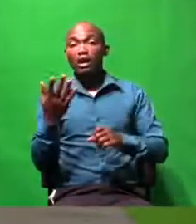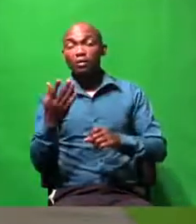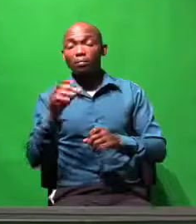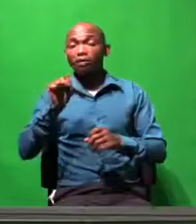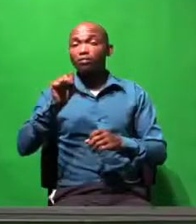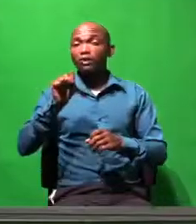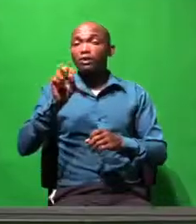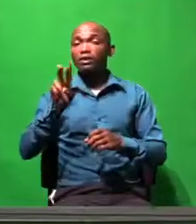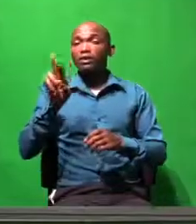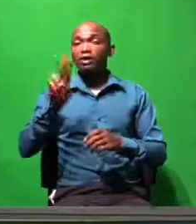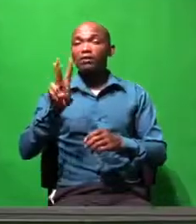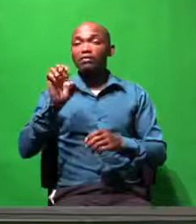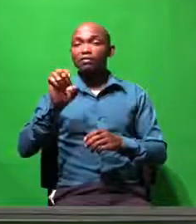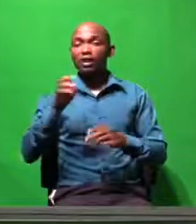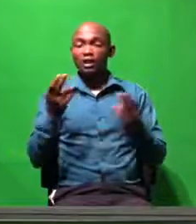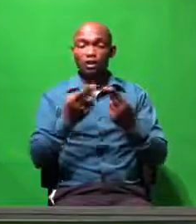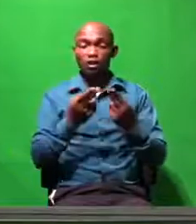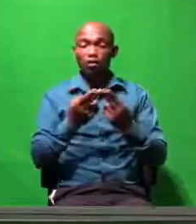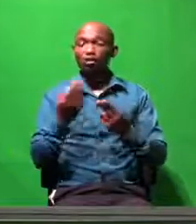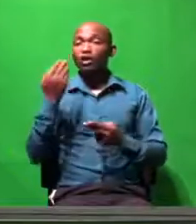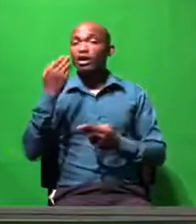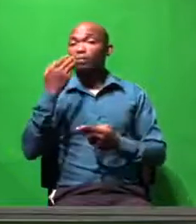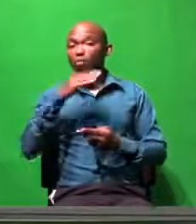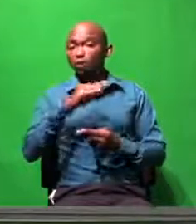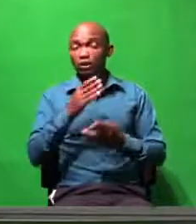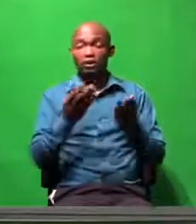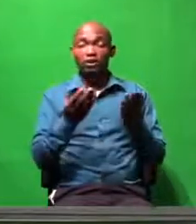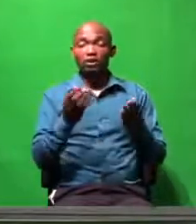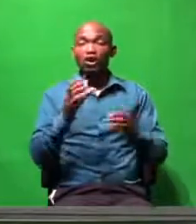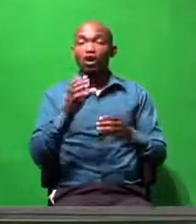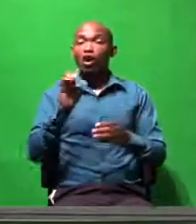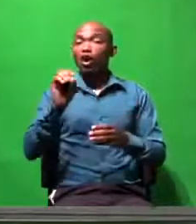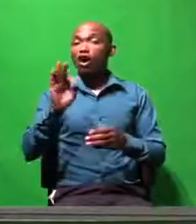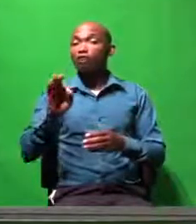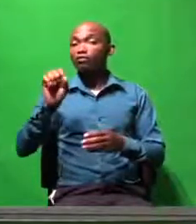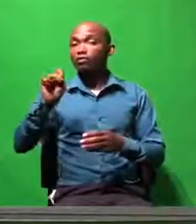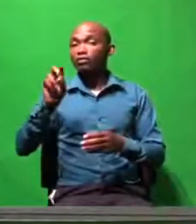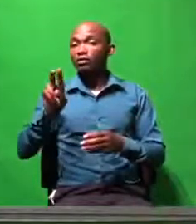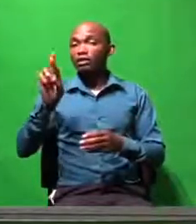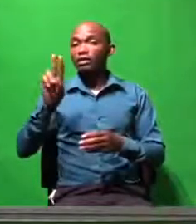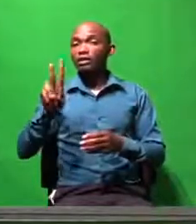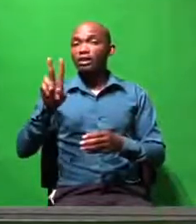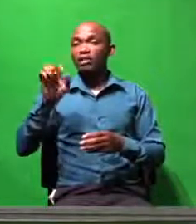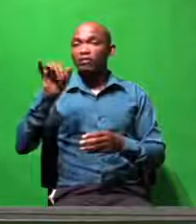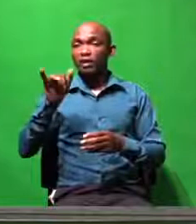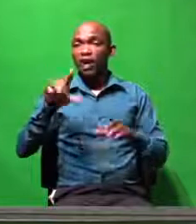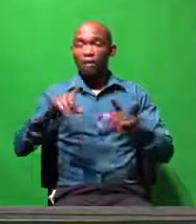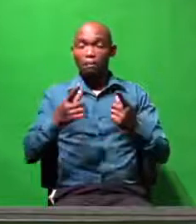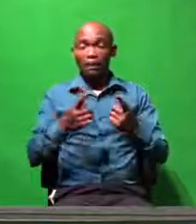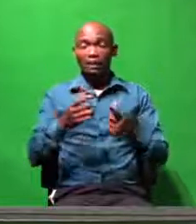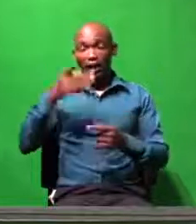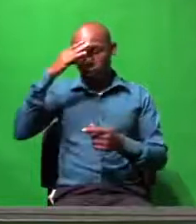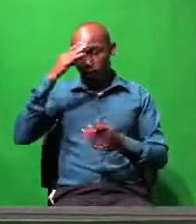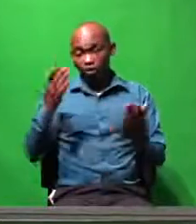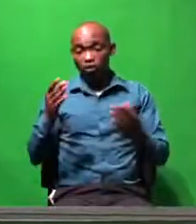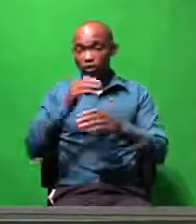and examine some importance. I think in general, if we are learning here, you can have some idea to know what is the